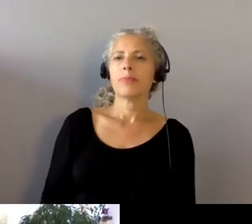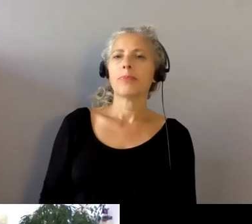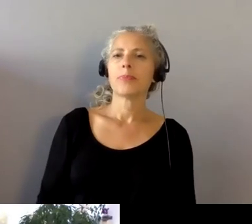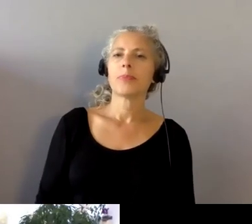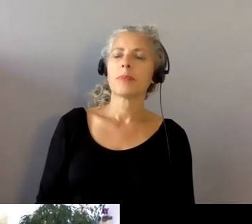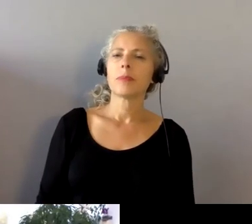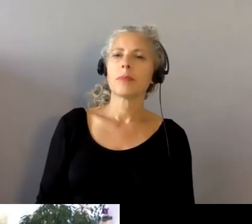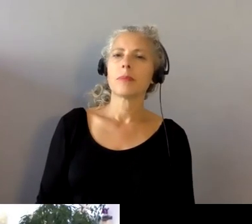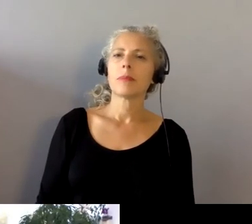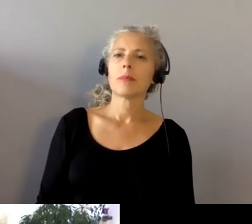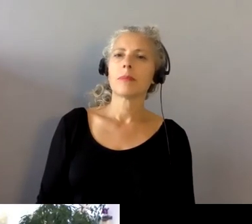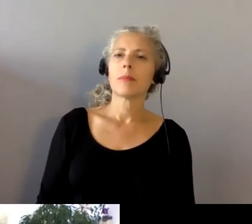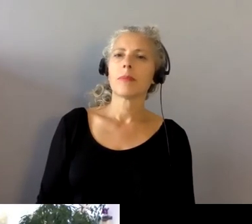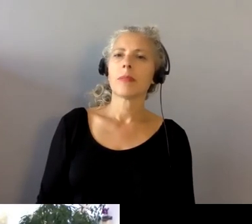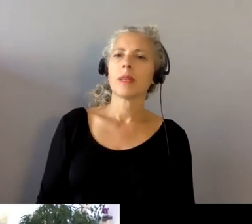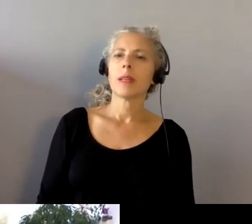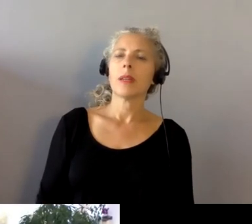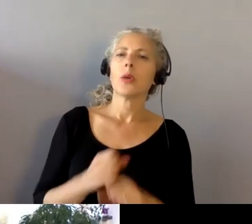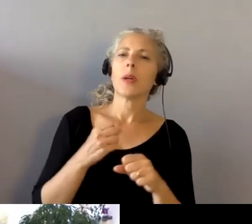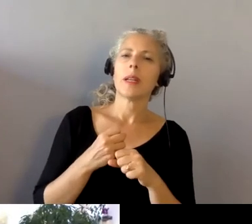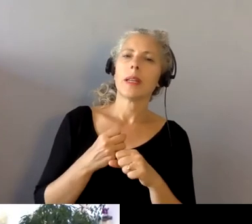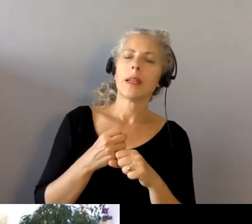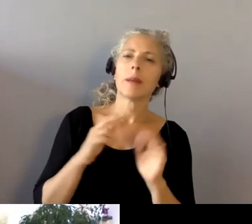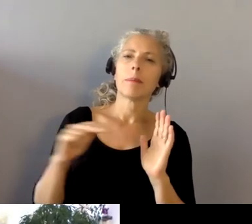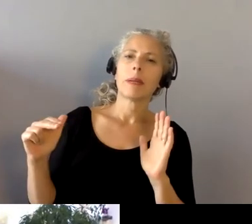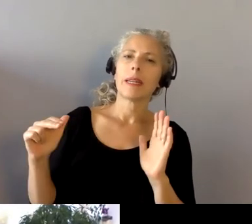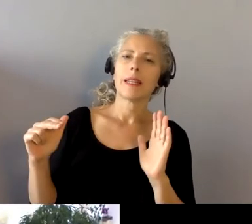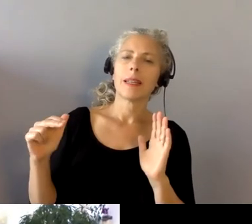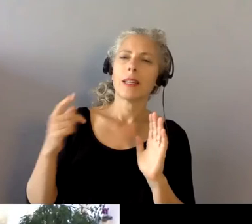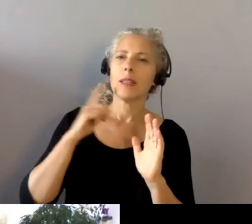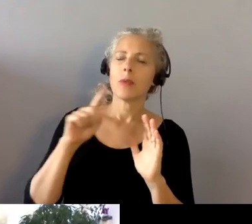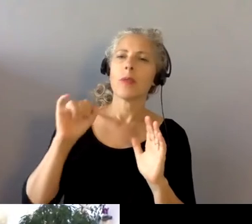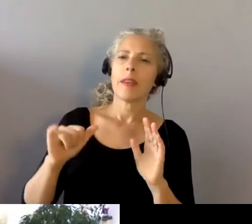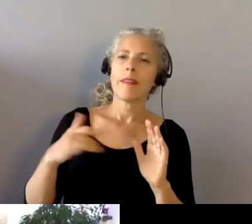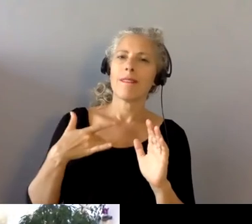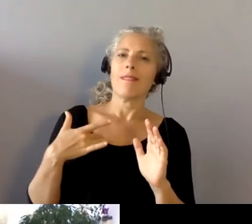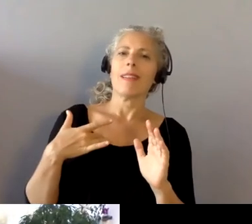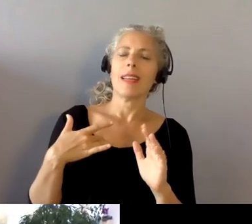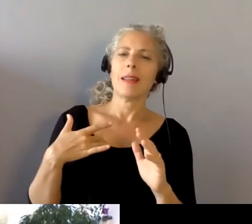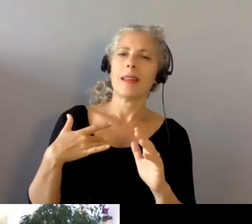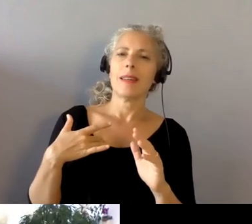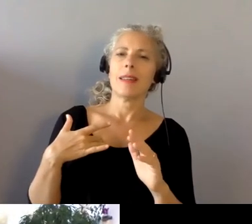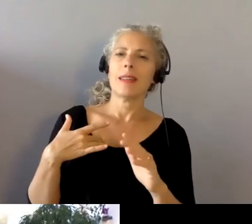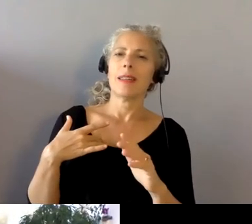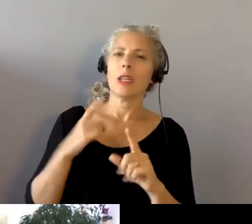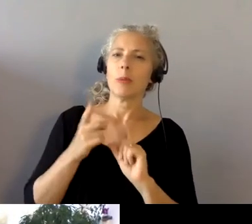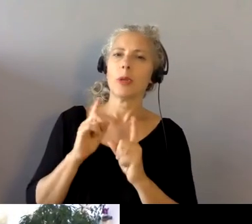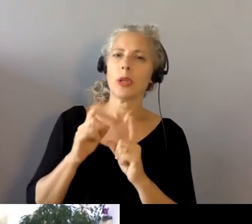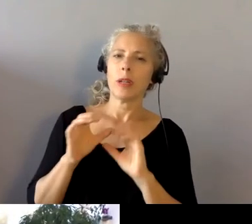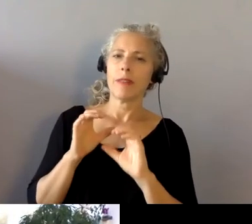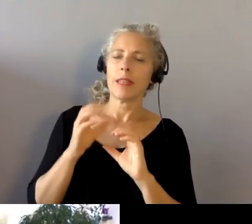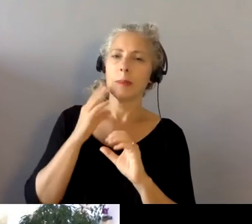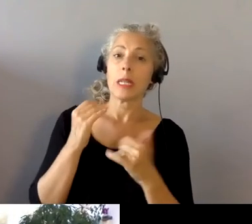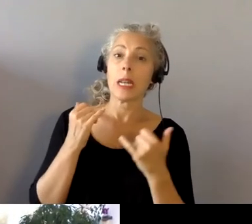in creating and generating painting, it's for the visceral and a communicative experience now, and the transformative experience that